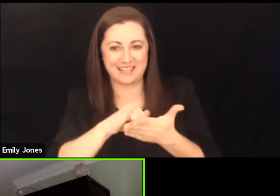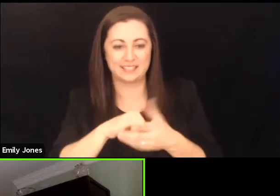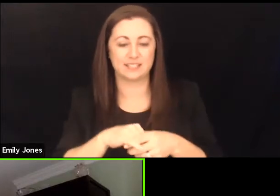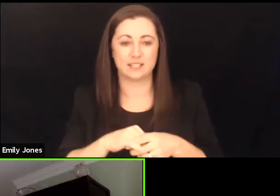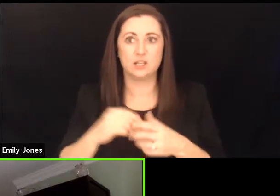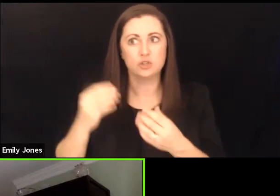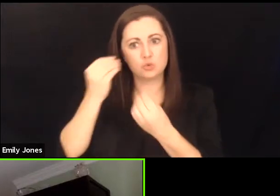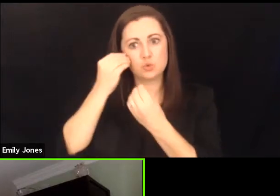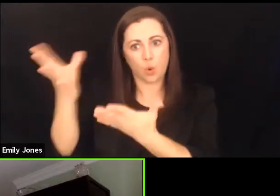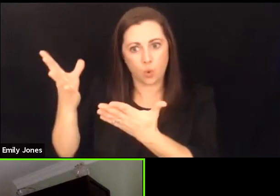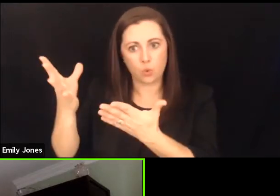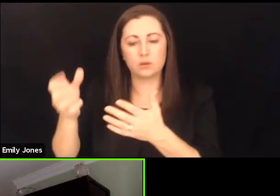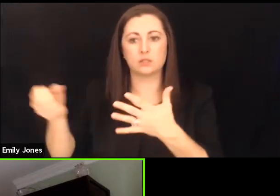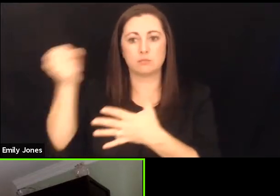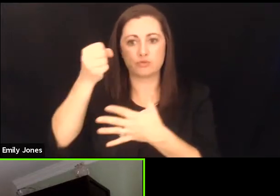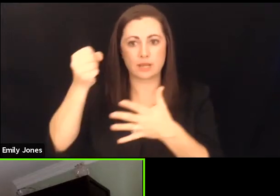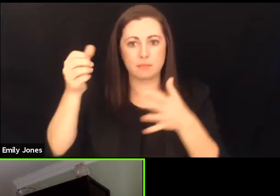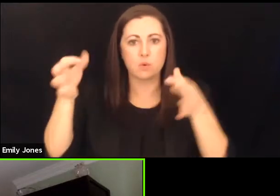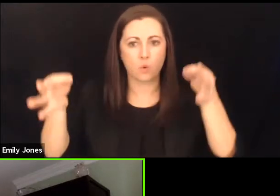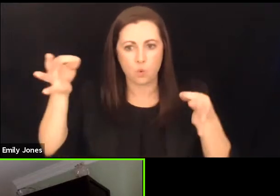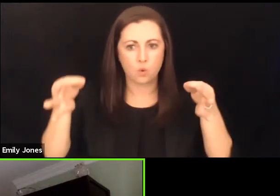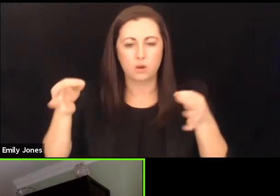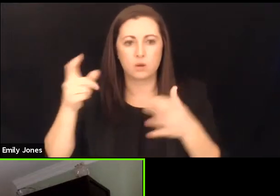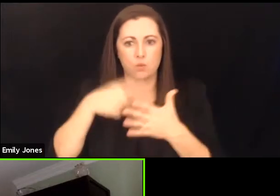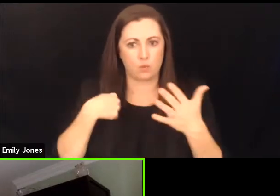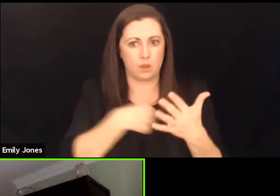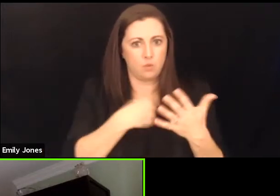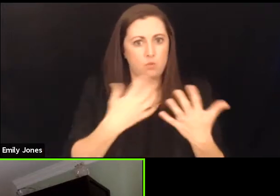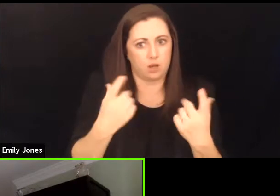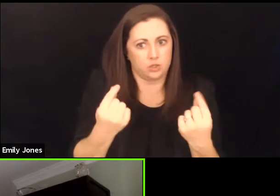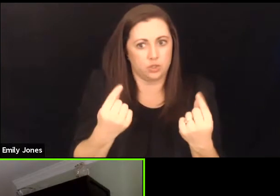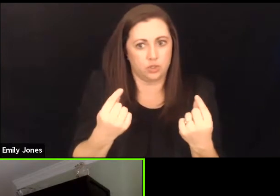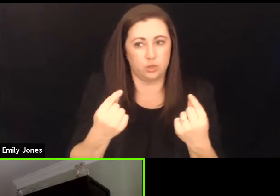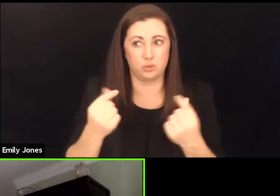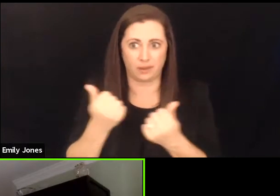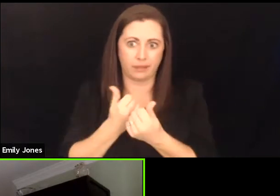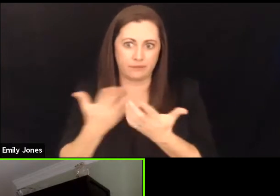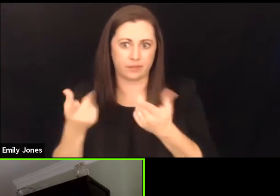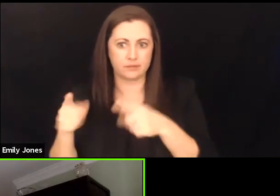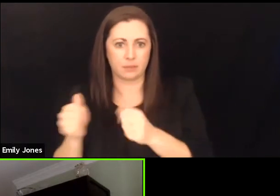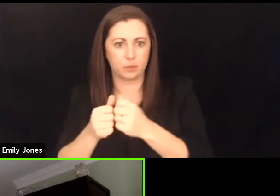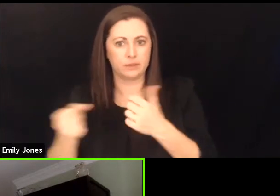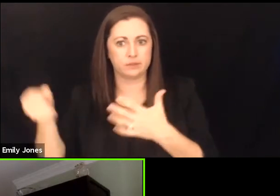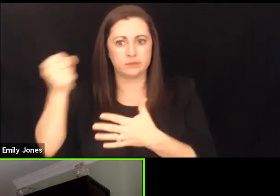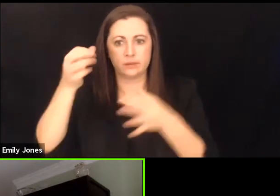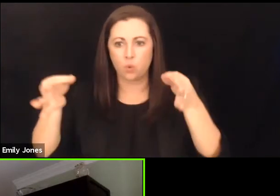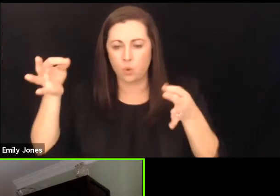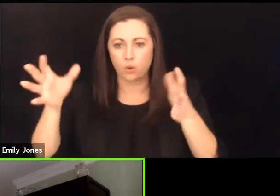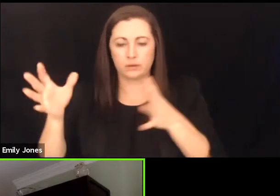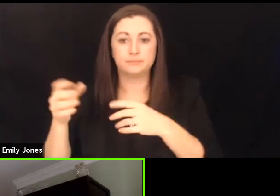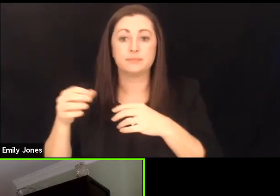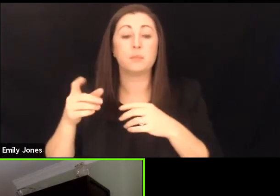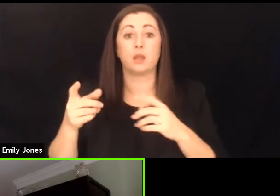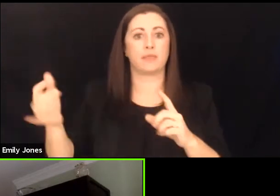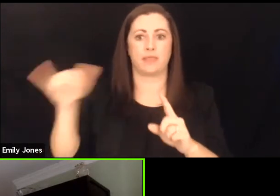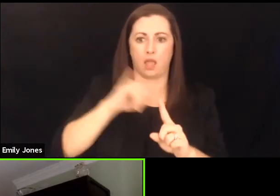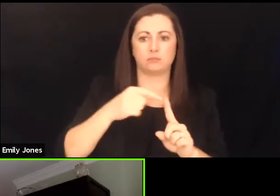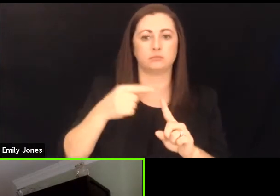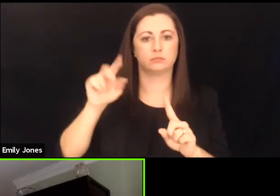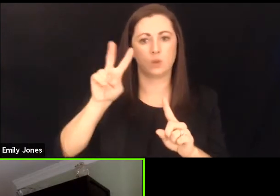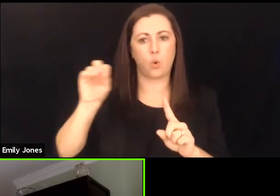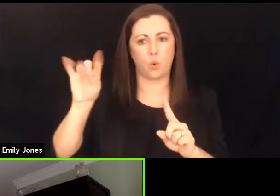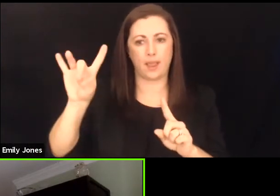with all this going on now with the Supreme Court. But that was in 2008. And again, we had good bipartisan support for